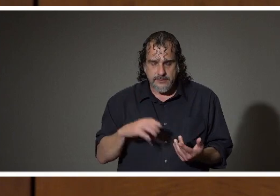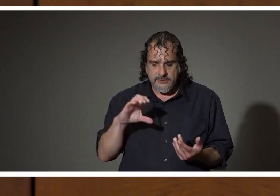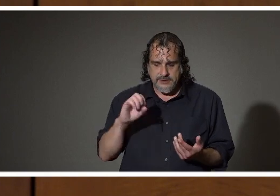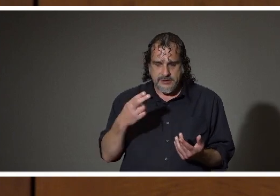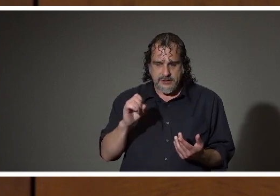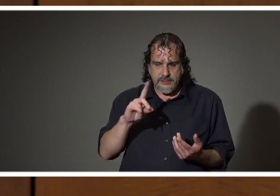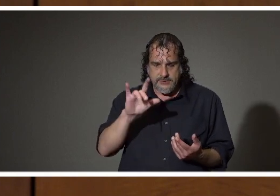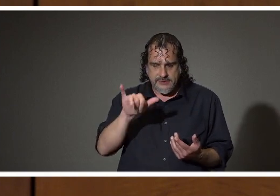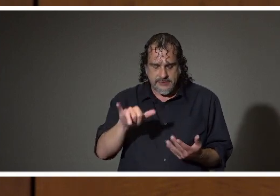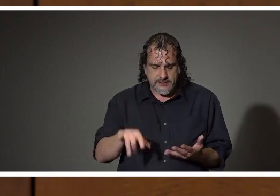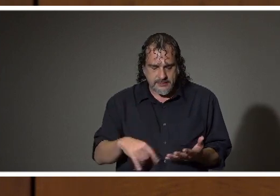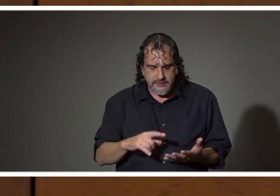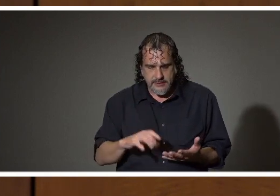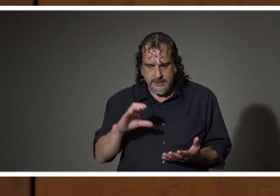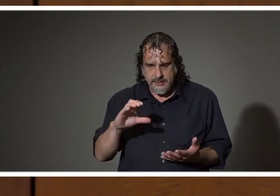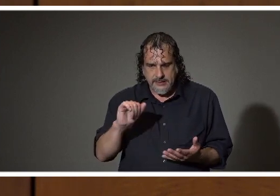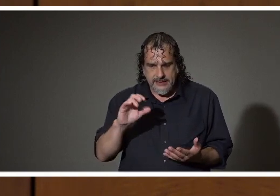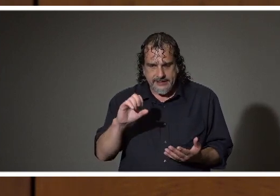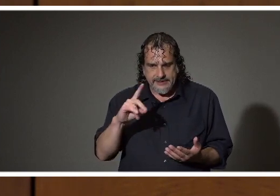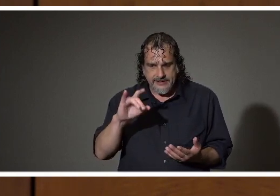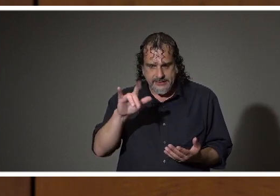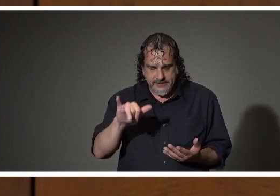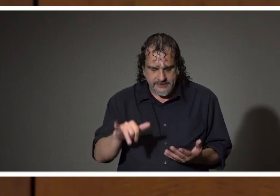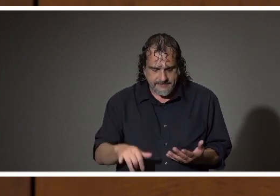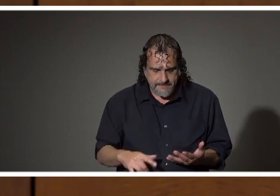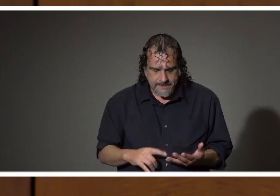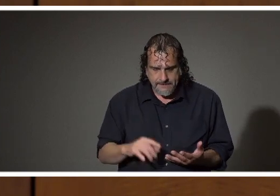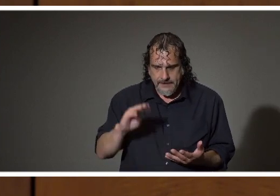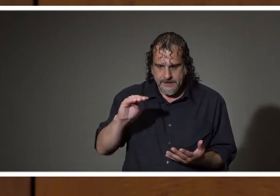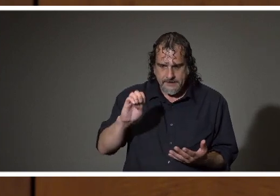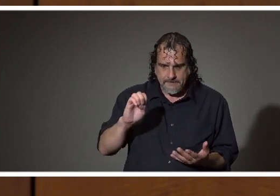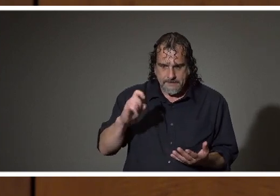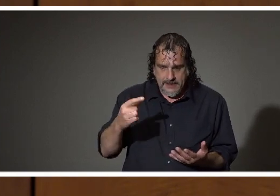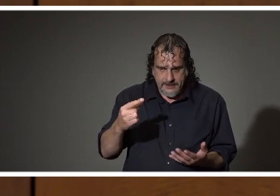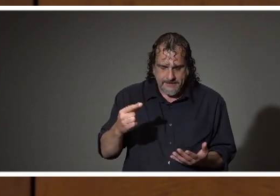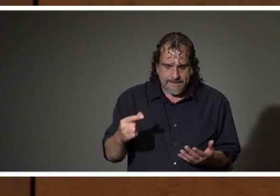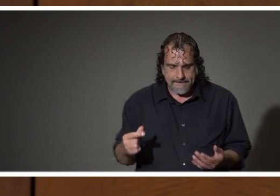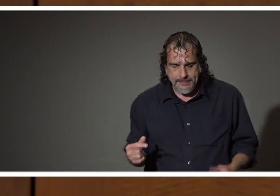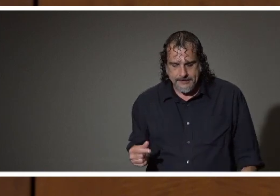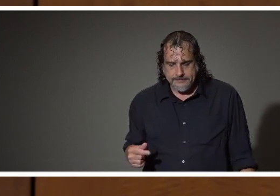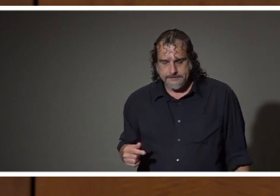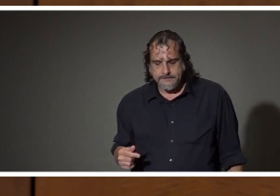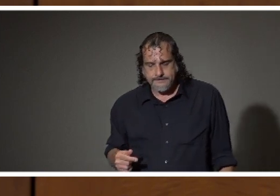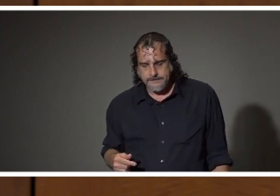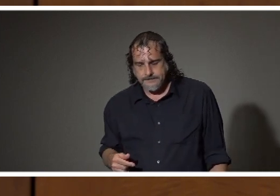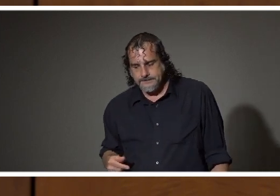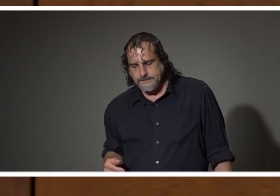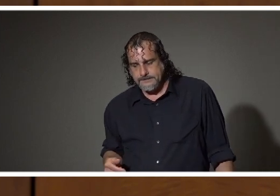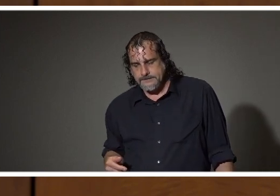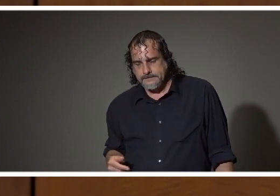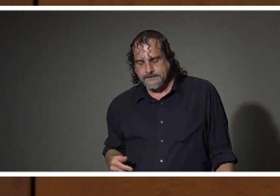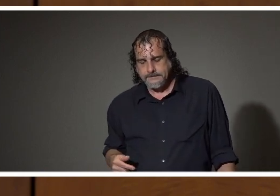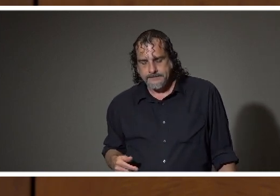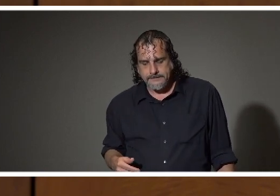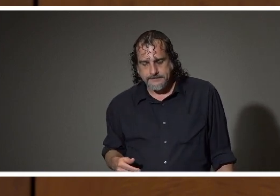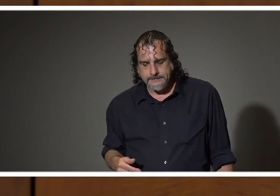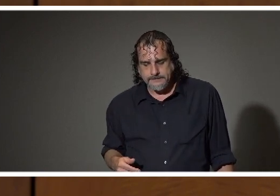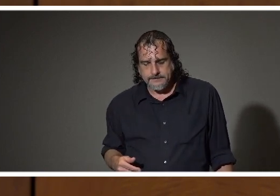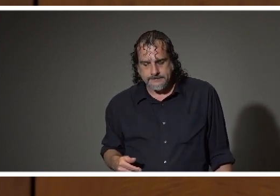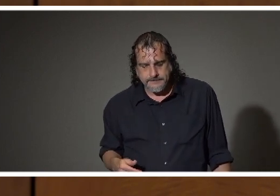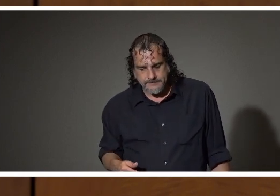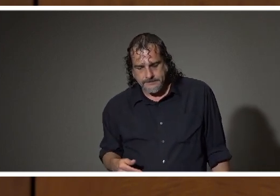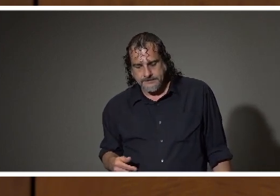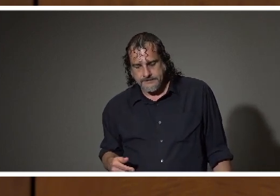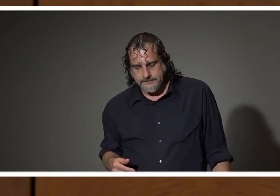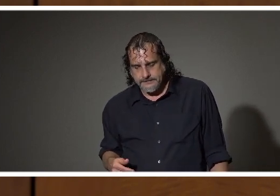birthday, Cassidy Hill. Meg Glasgow plays softball for the Mississippi Motion. Happy birthday, Meg. I